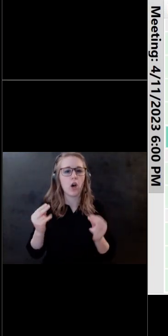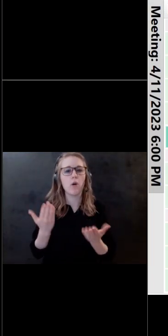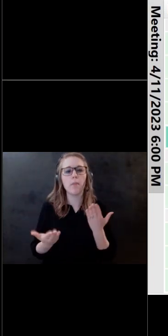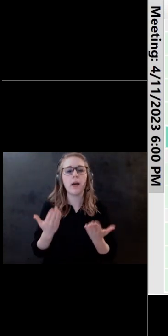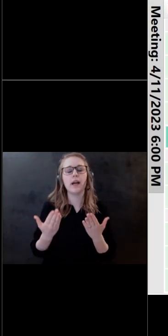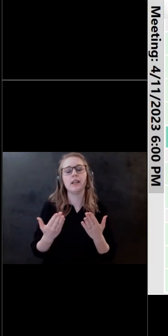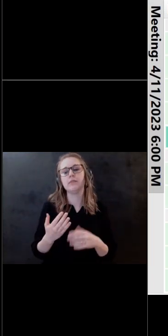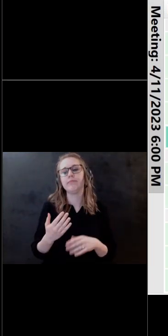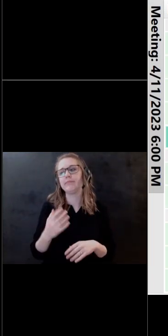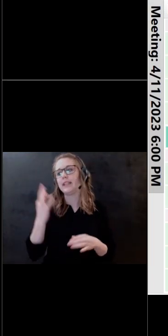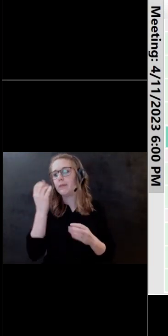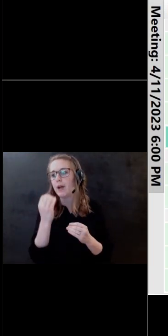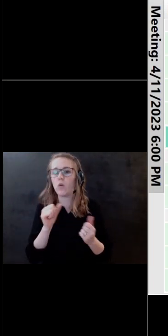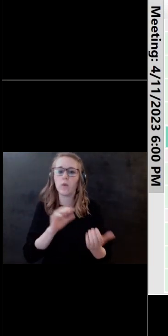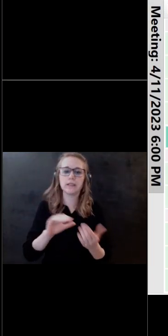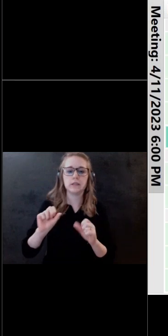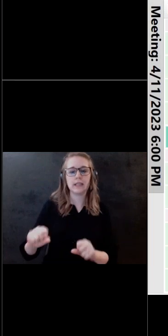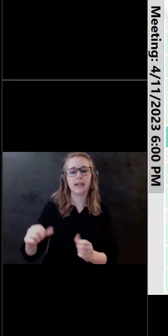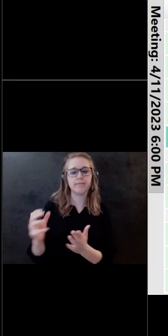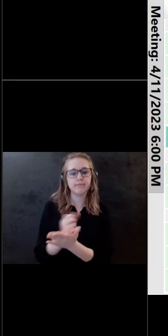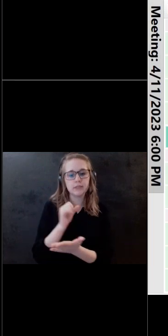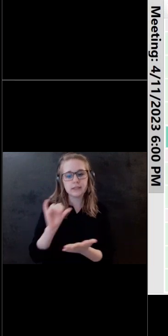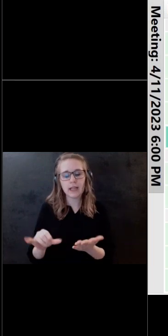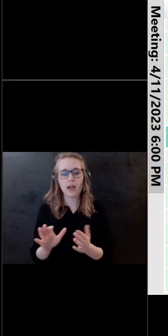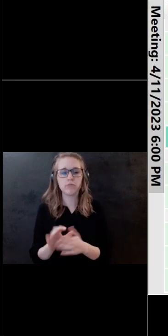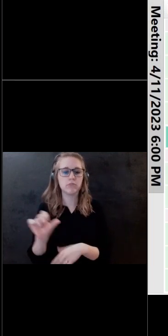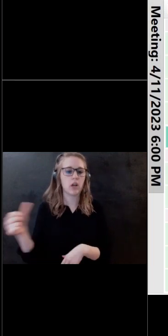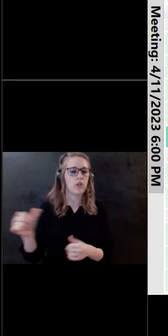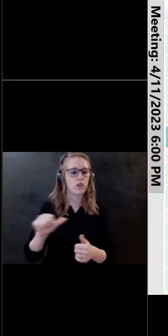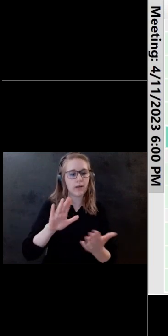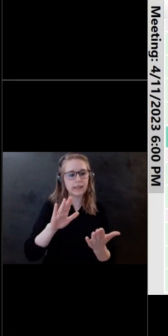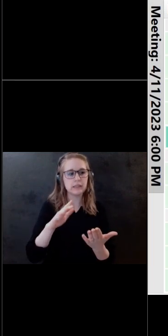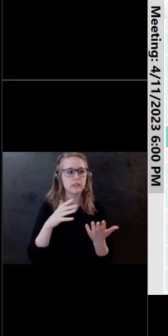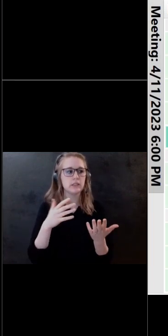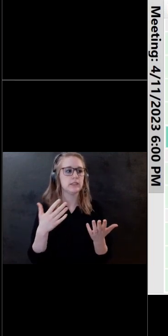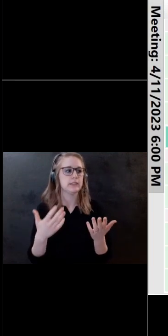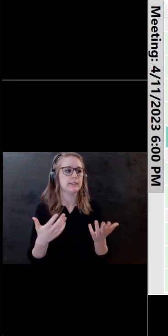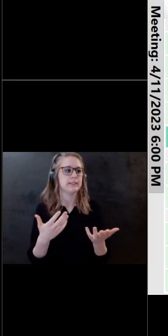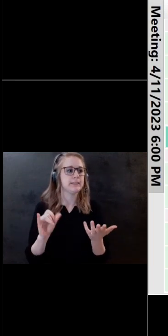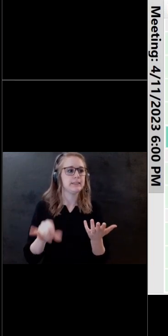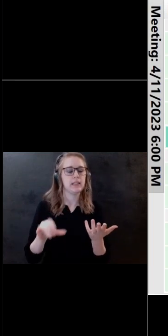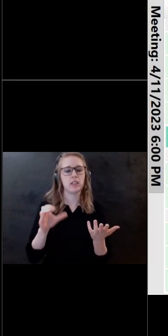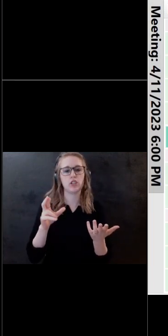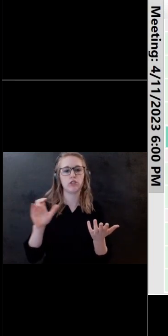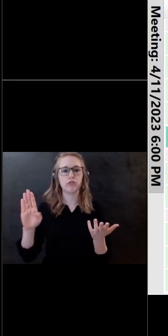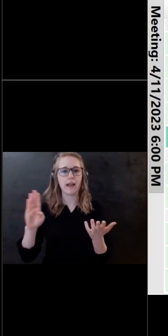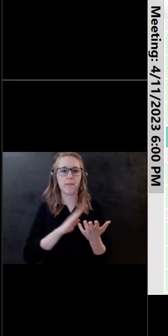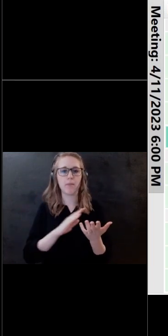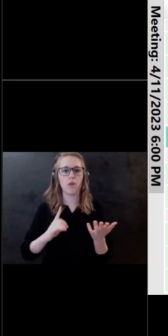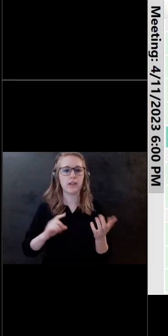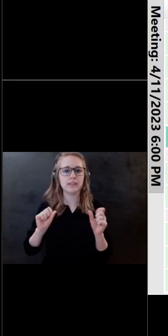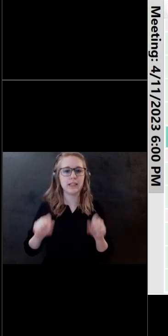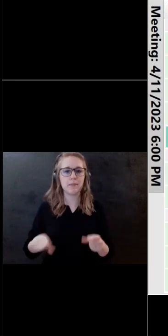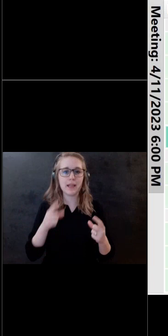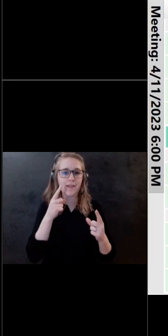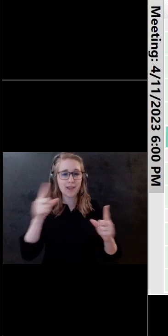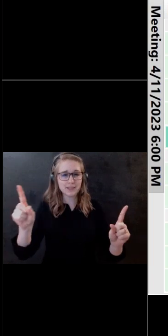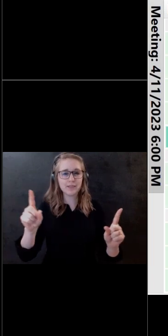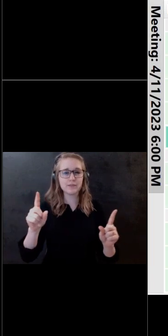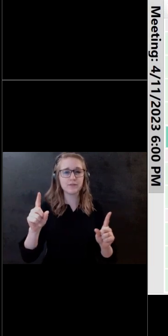that, you know, what are some other ways that the CRAB board can be effective in, you know,